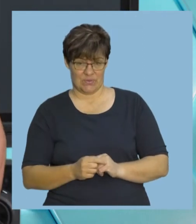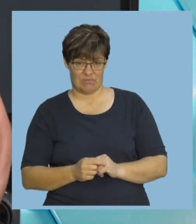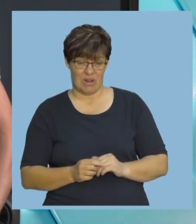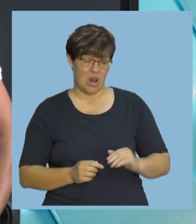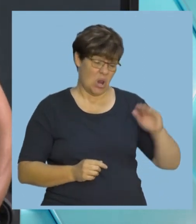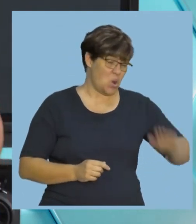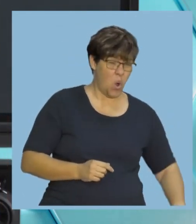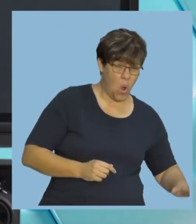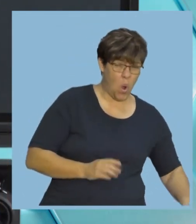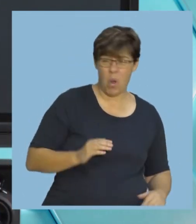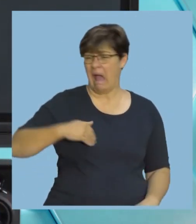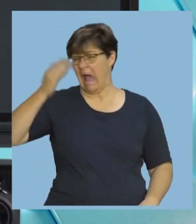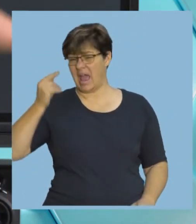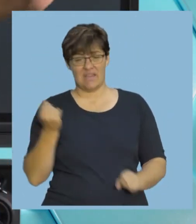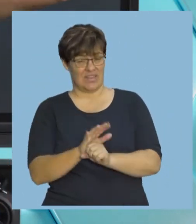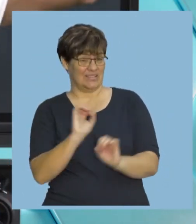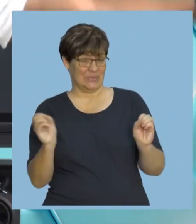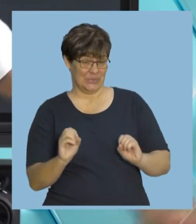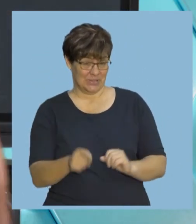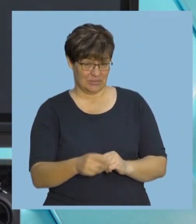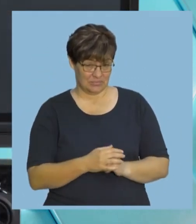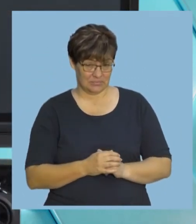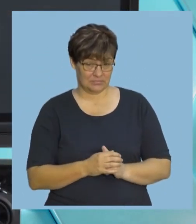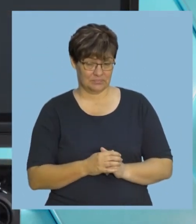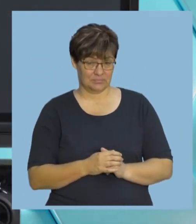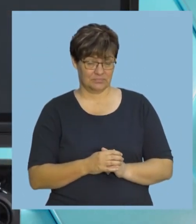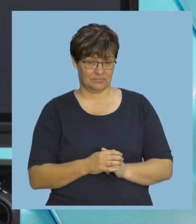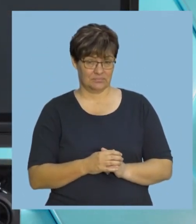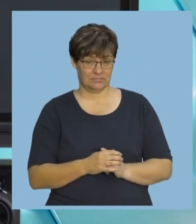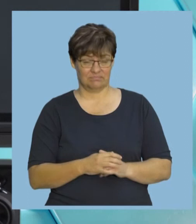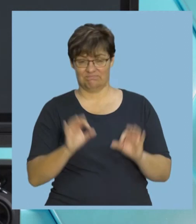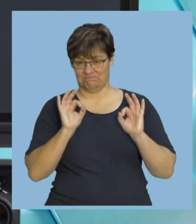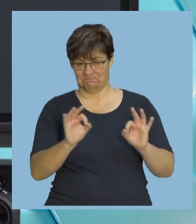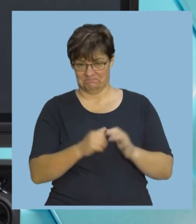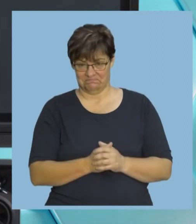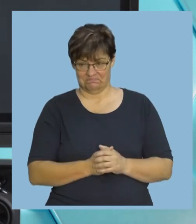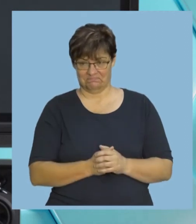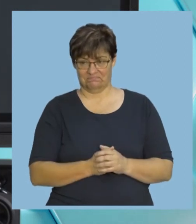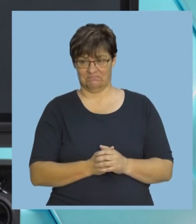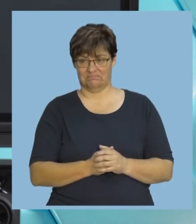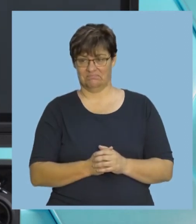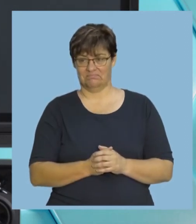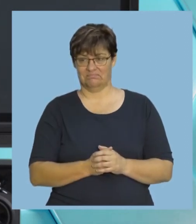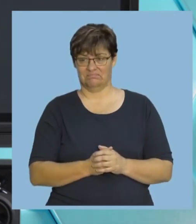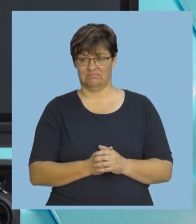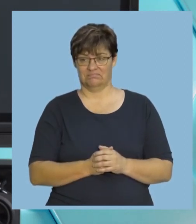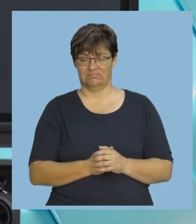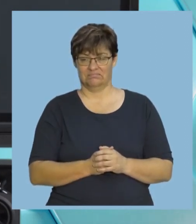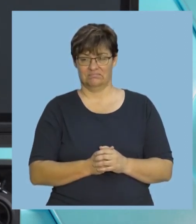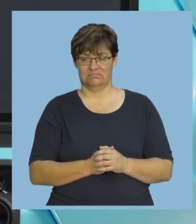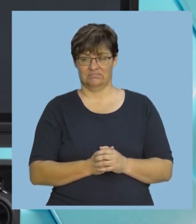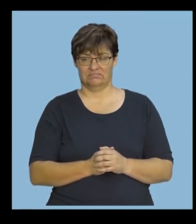extreme, the highest and the lowest set of data, okay? Fantastic.